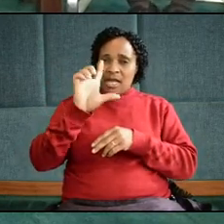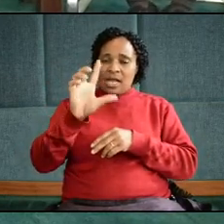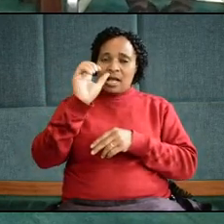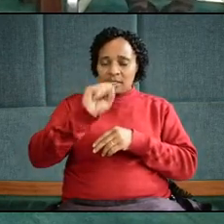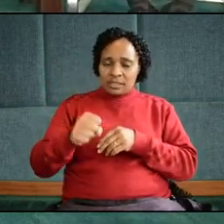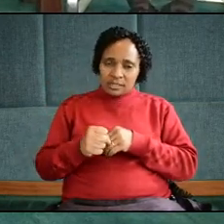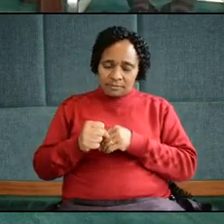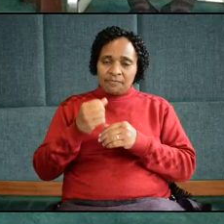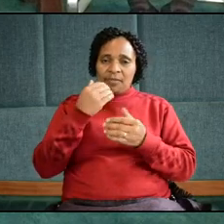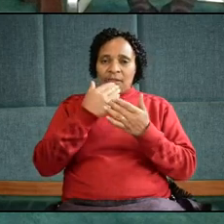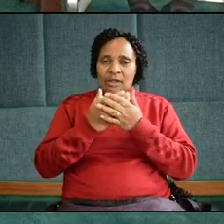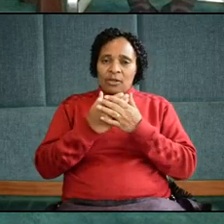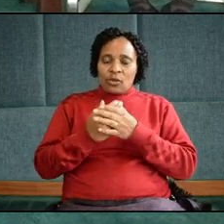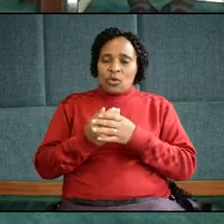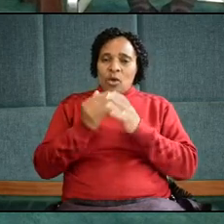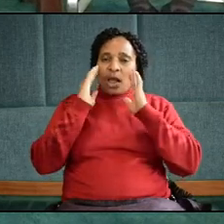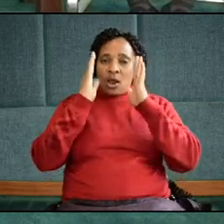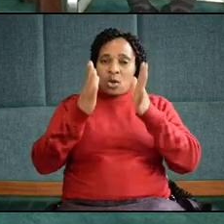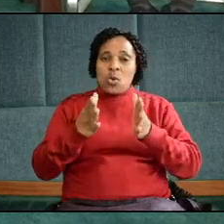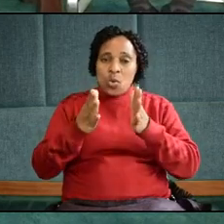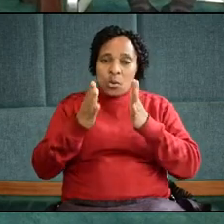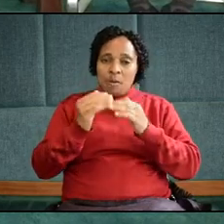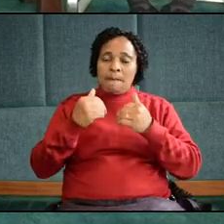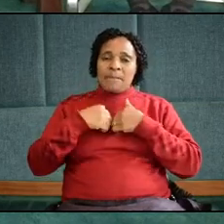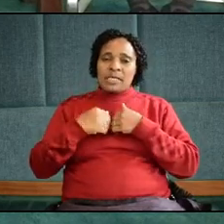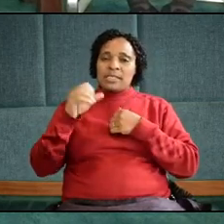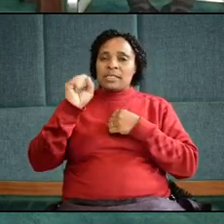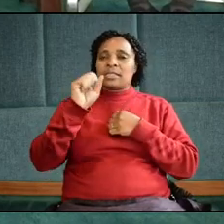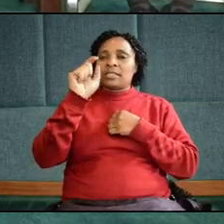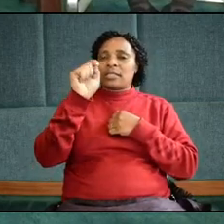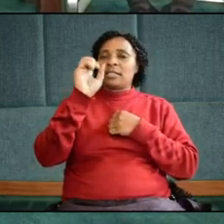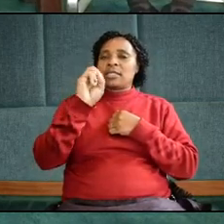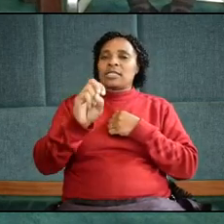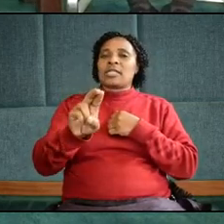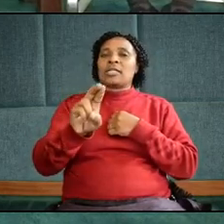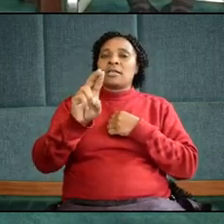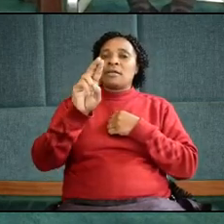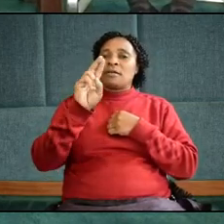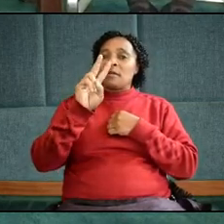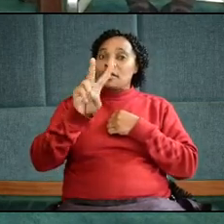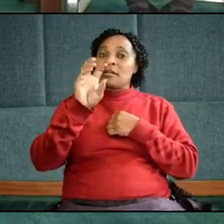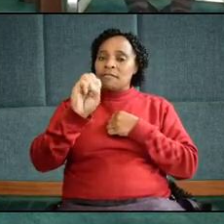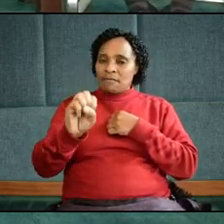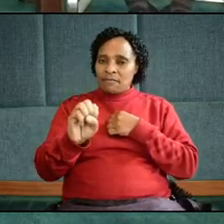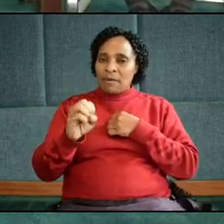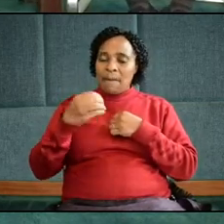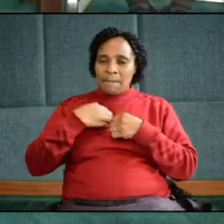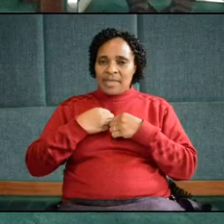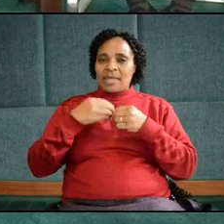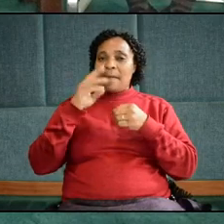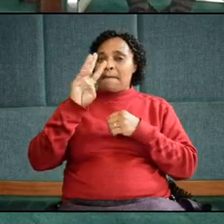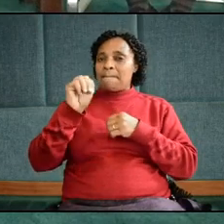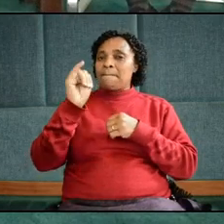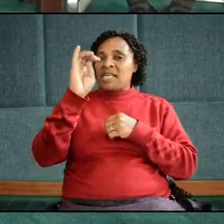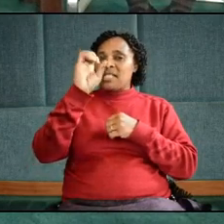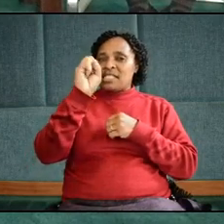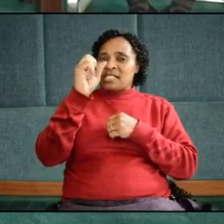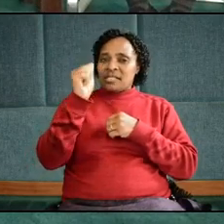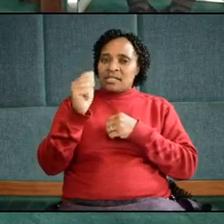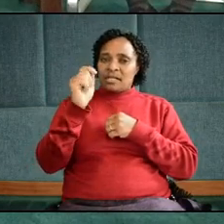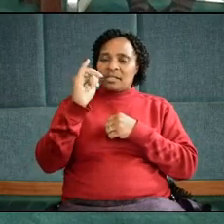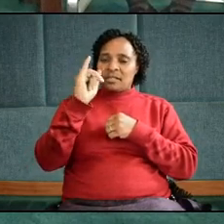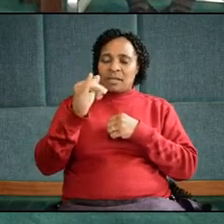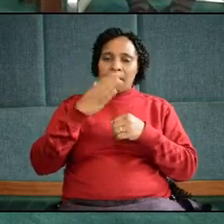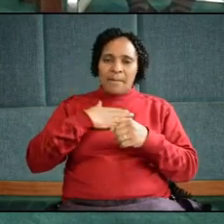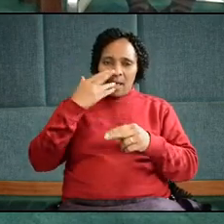Thank you, Silas. Greetings. My name is Steve. Yes, Steve. And I am Misati. Misati.